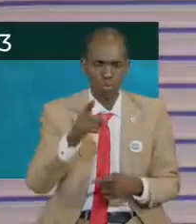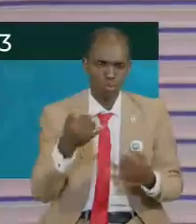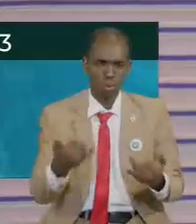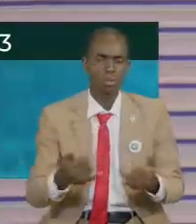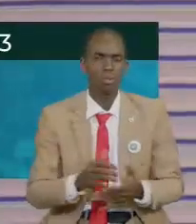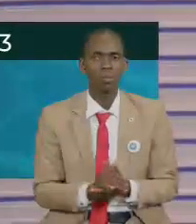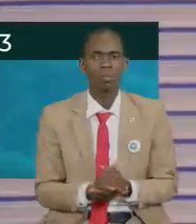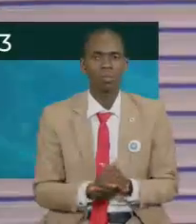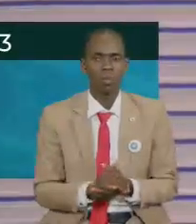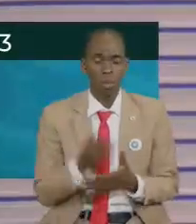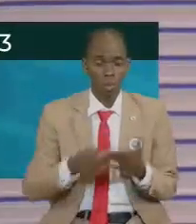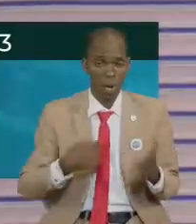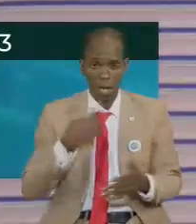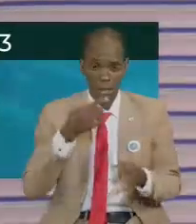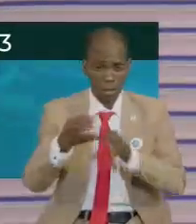Don't you believe me?